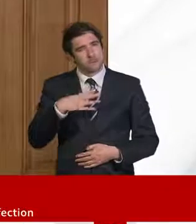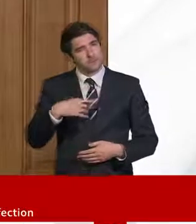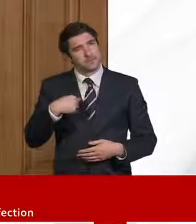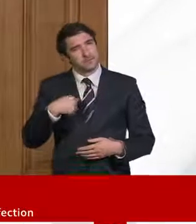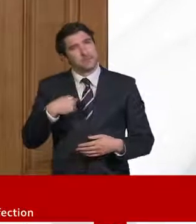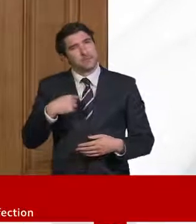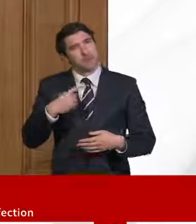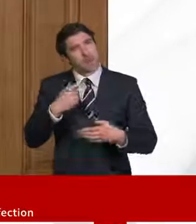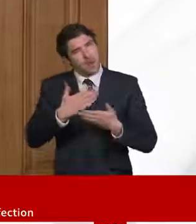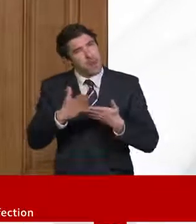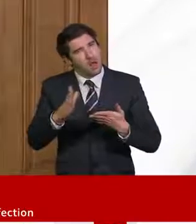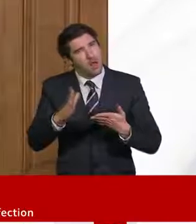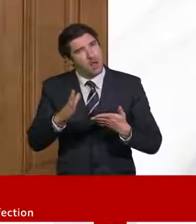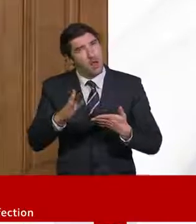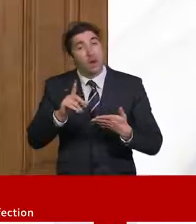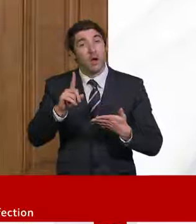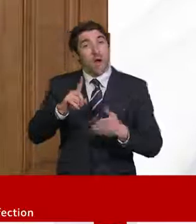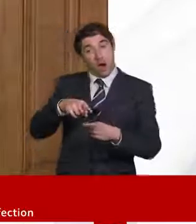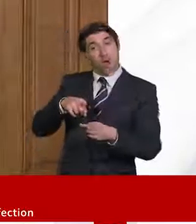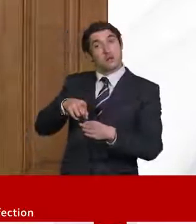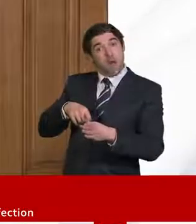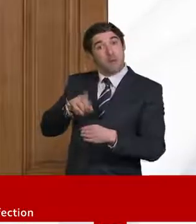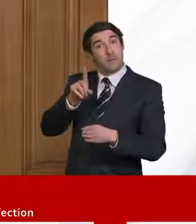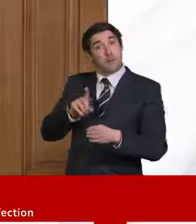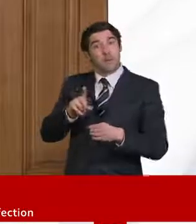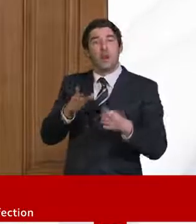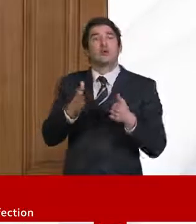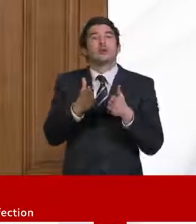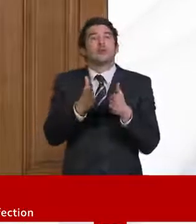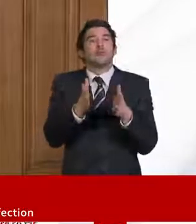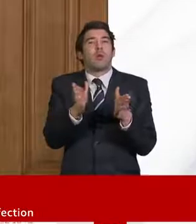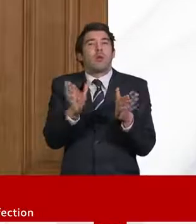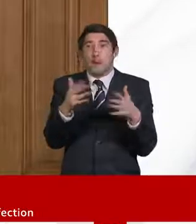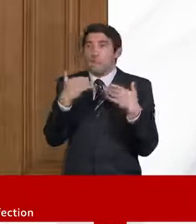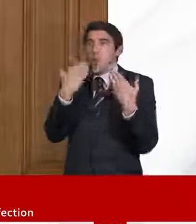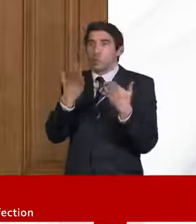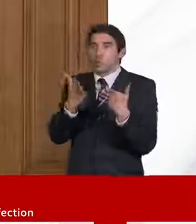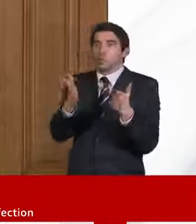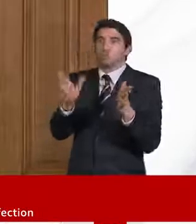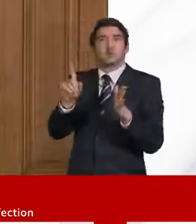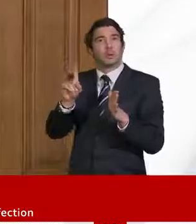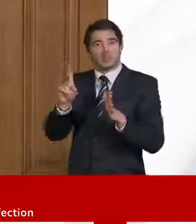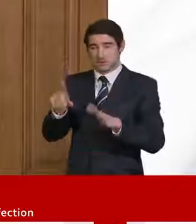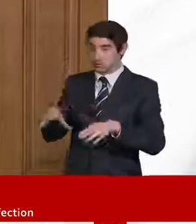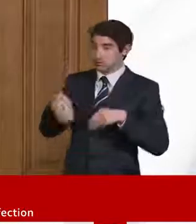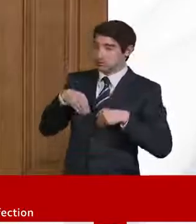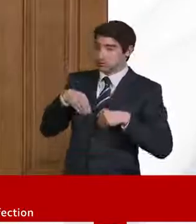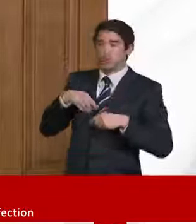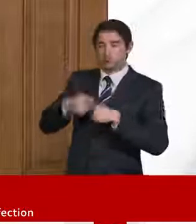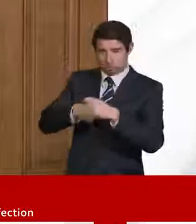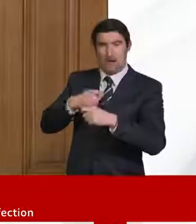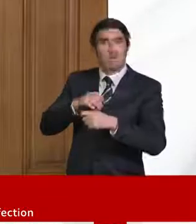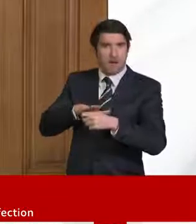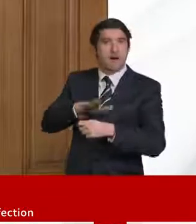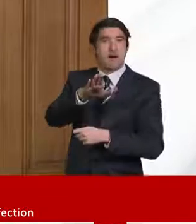that in general, younger people are not having significant severe illness, It is the case, very sadly, and it is actually the case